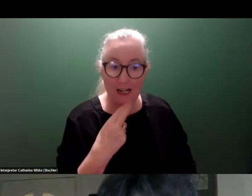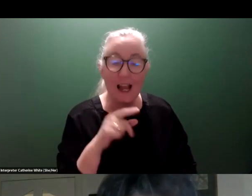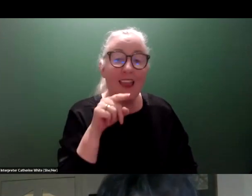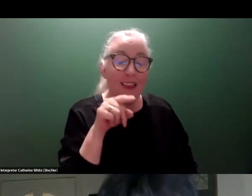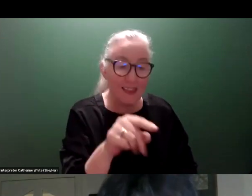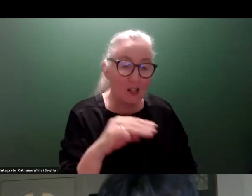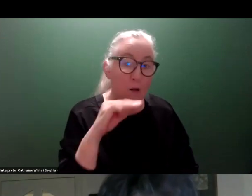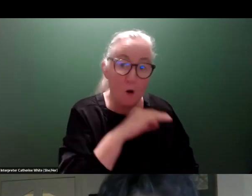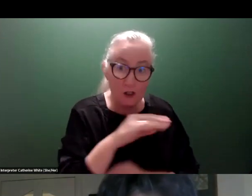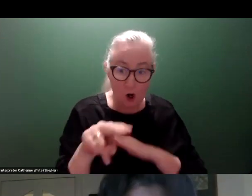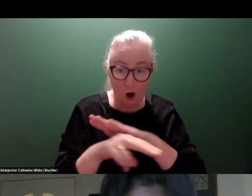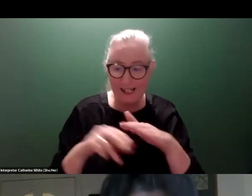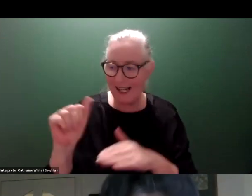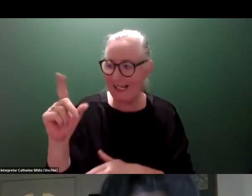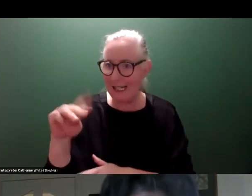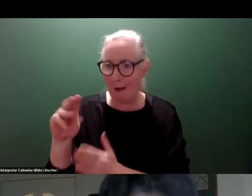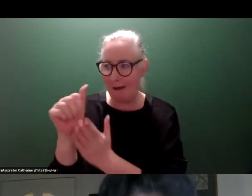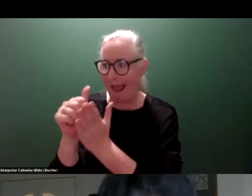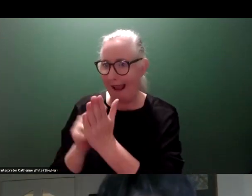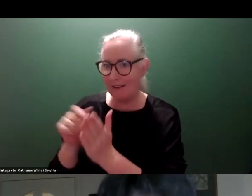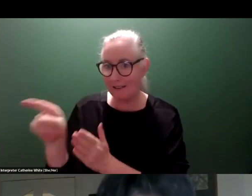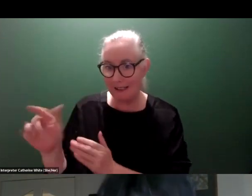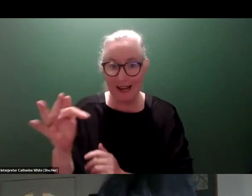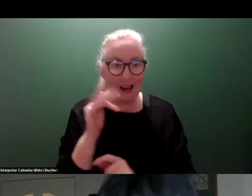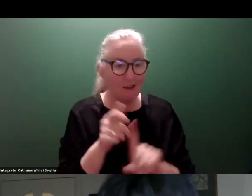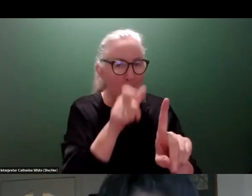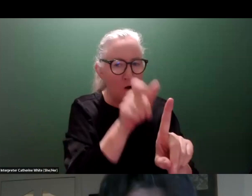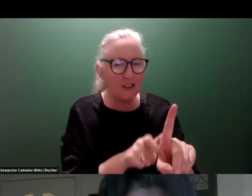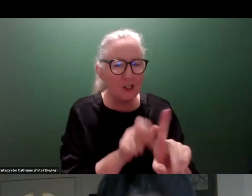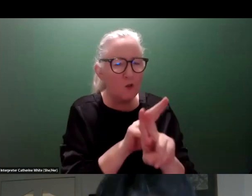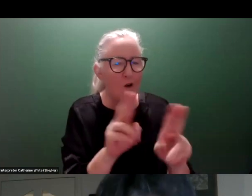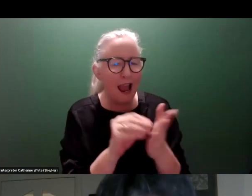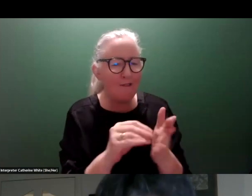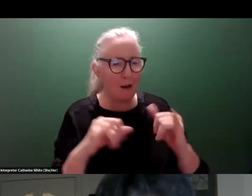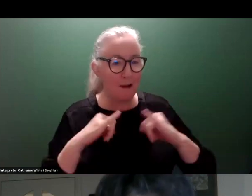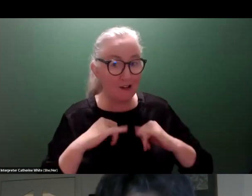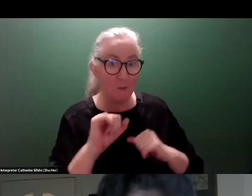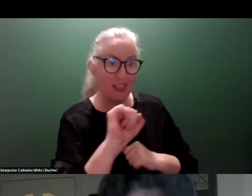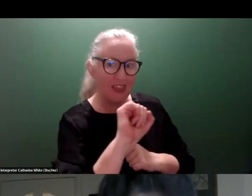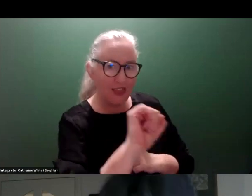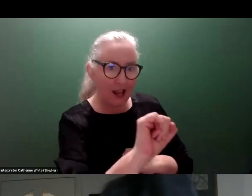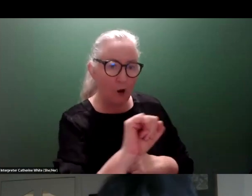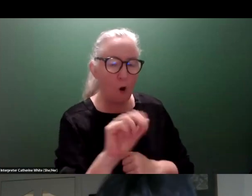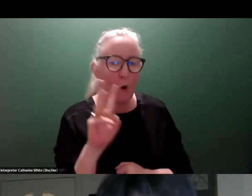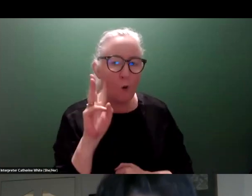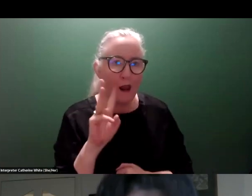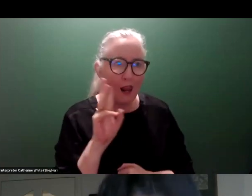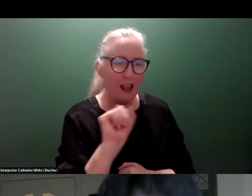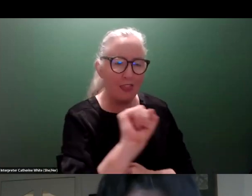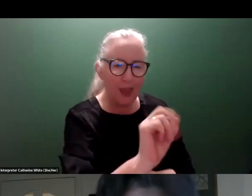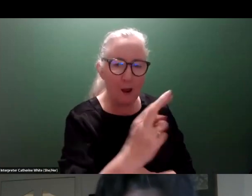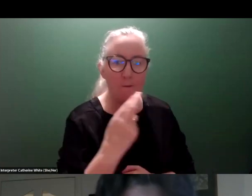important under the ADM Act because even if a person lacks capacity, their will and preferences are important.